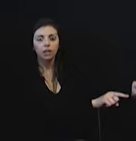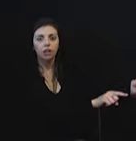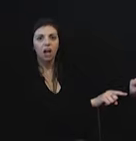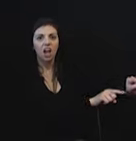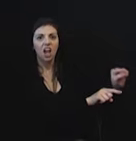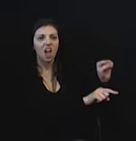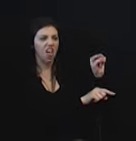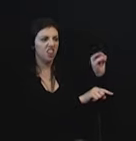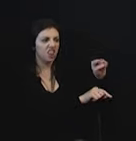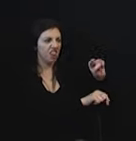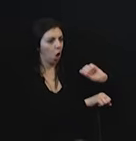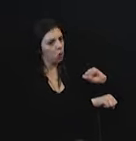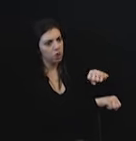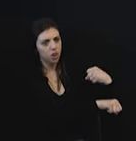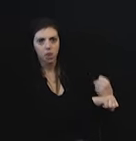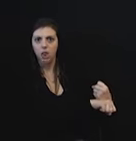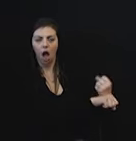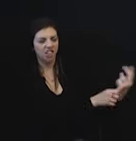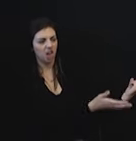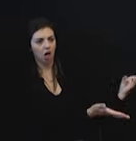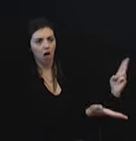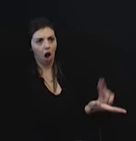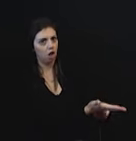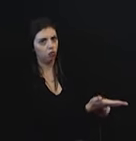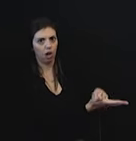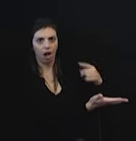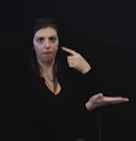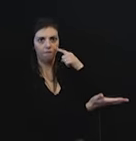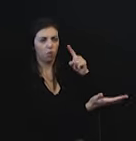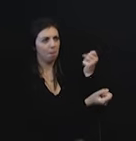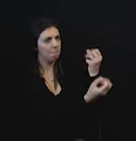this arrangement and this contract for years.